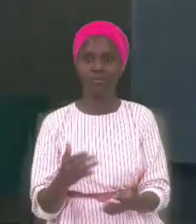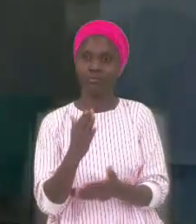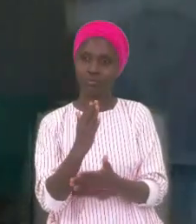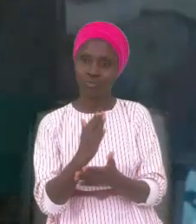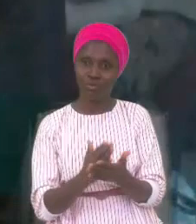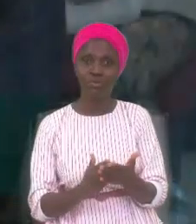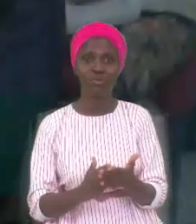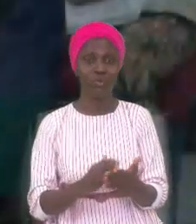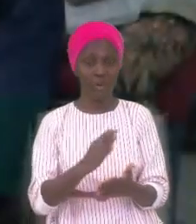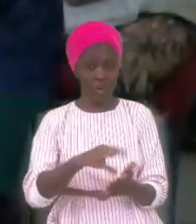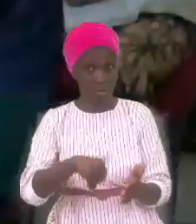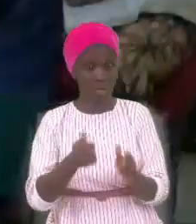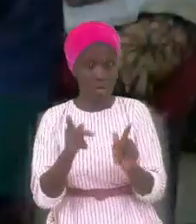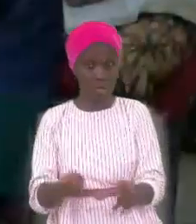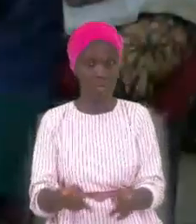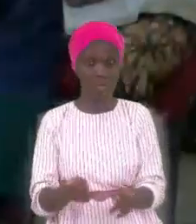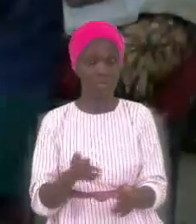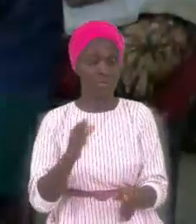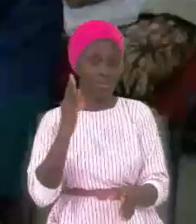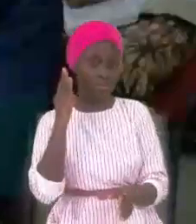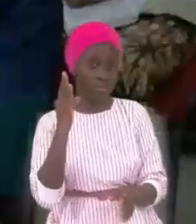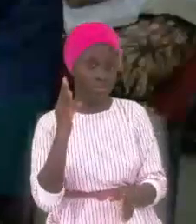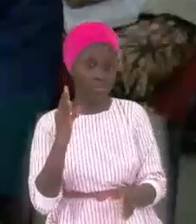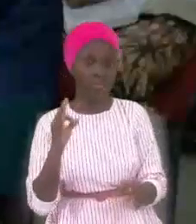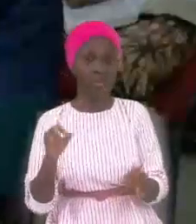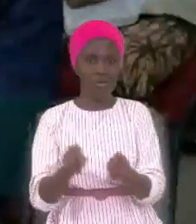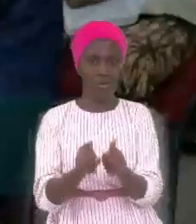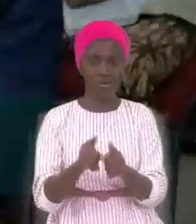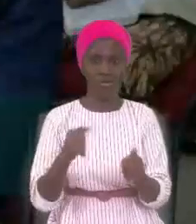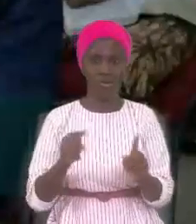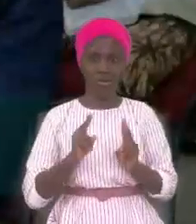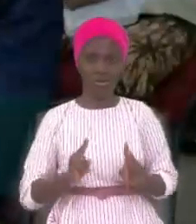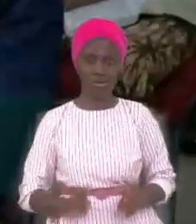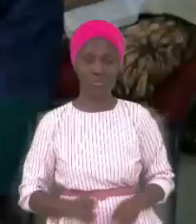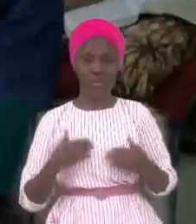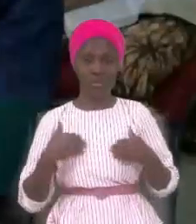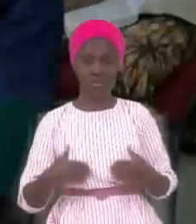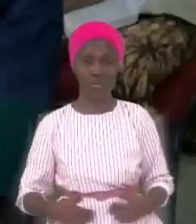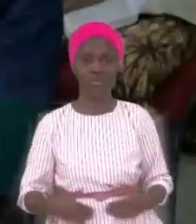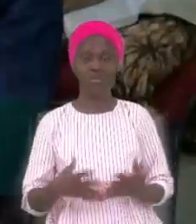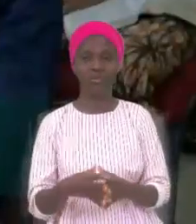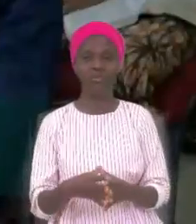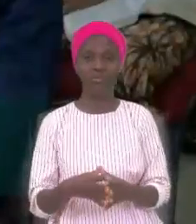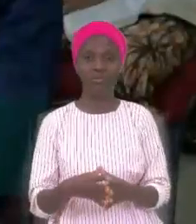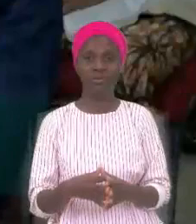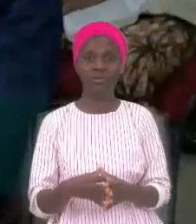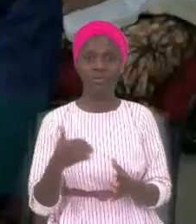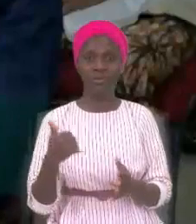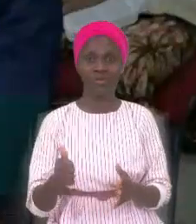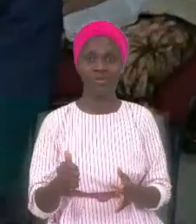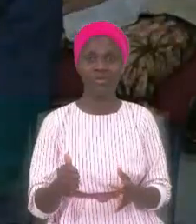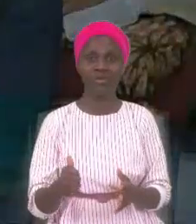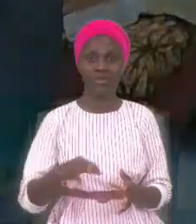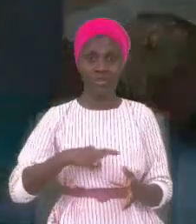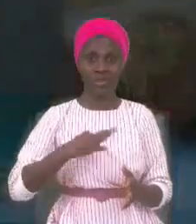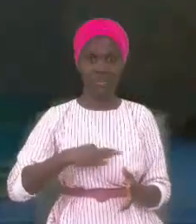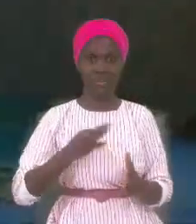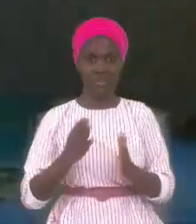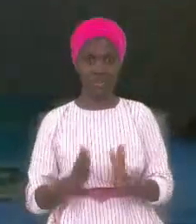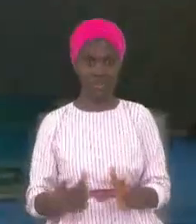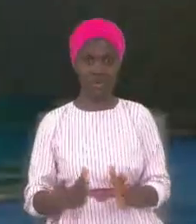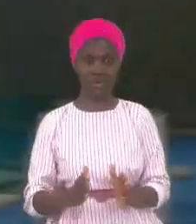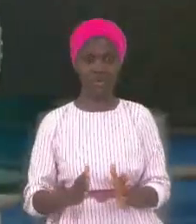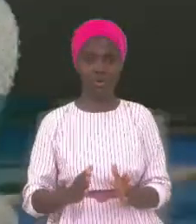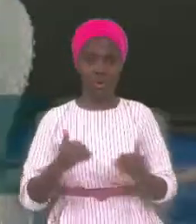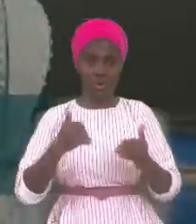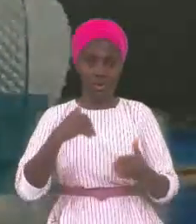Even the human body, a tailor has to minister to the body. That's why we have all the dresses we have. If the tailor does not